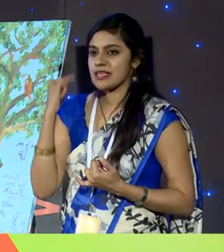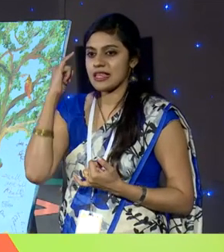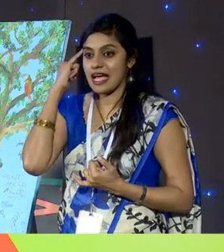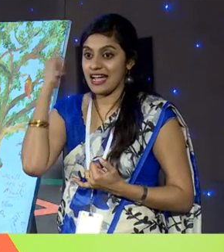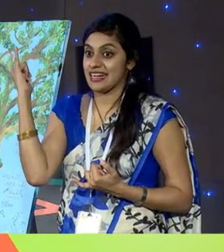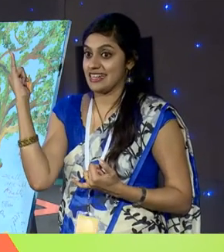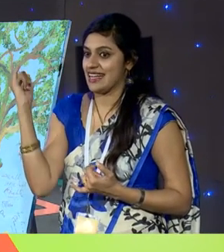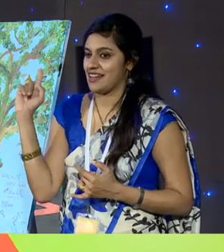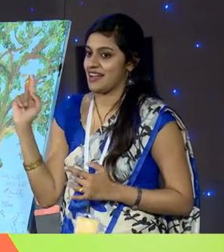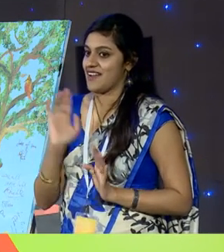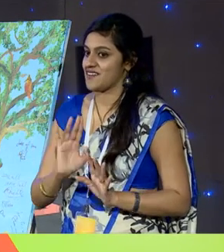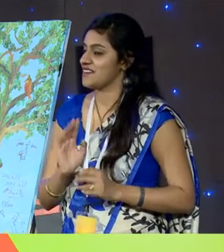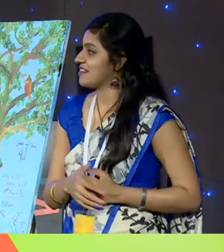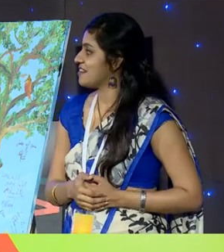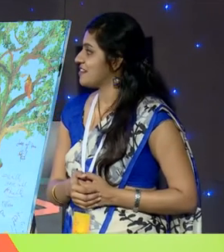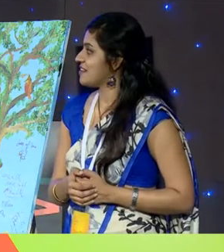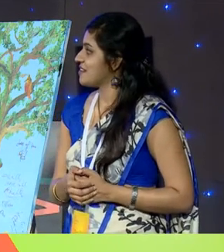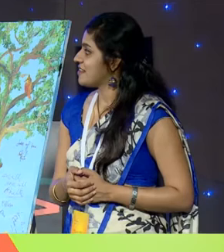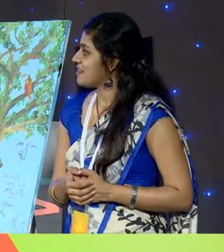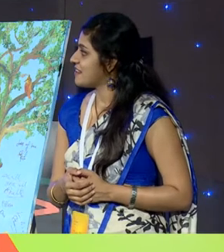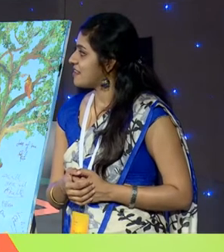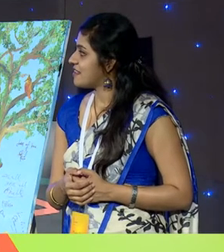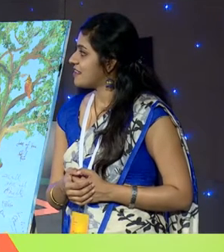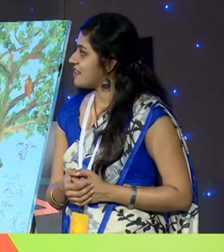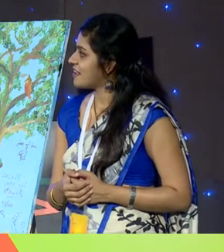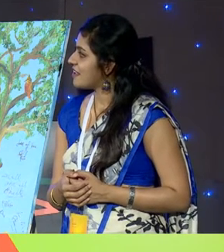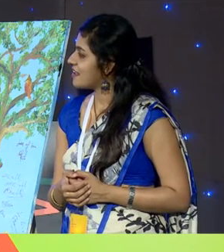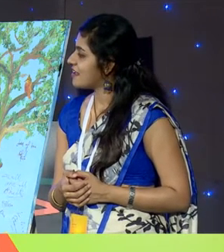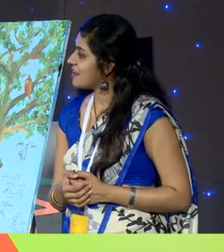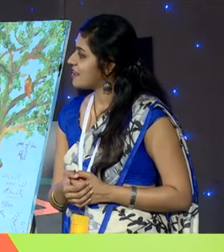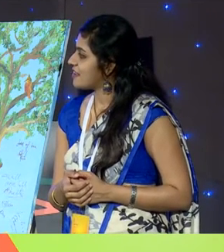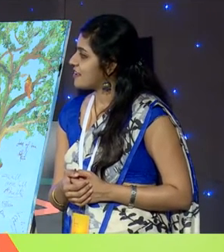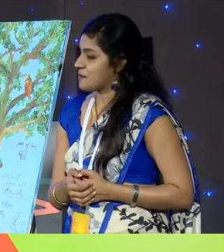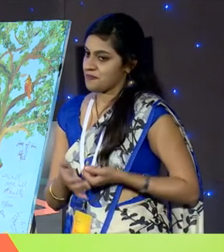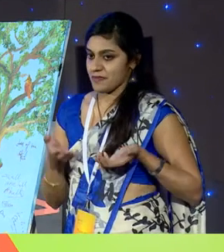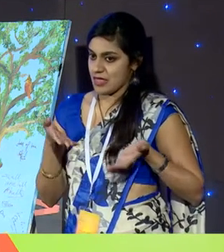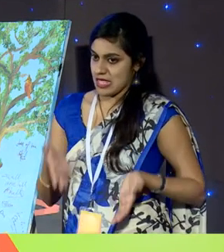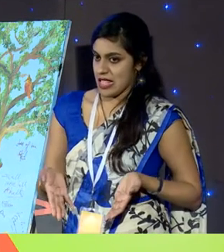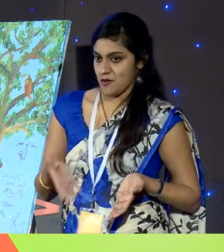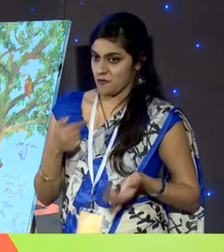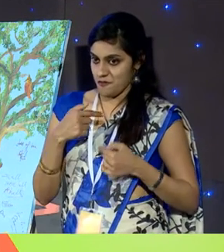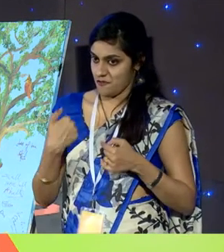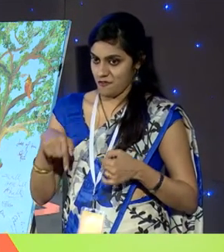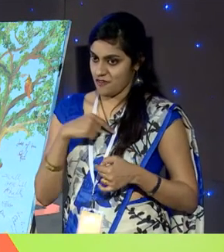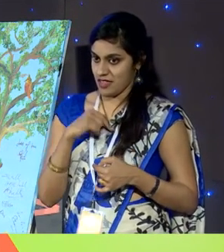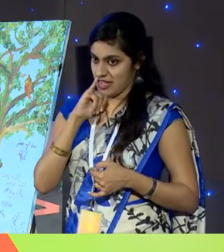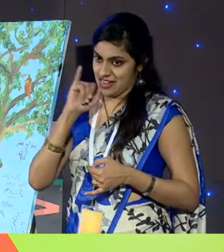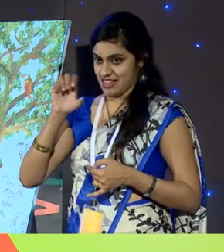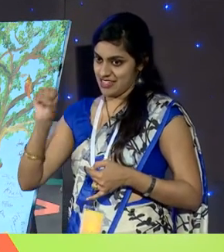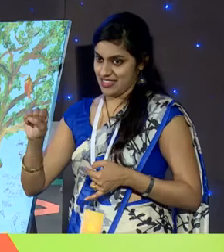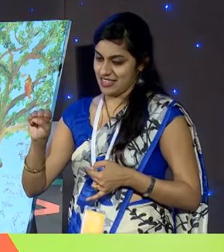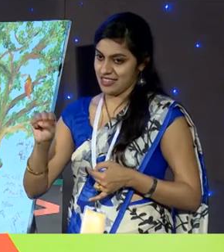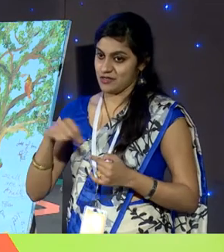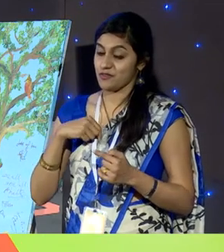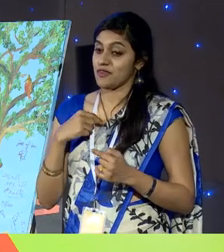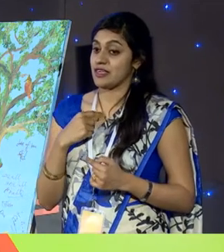presenting this idea because this happens to be Inclusion Summit, and we're talking about inclusion in such a deep, passionate, and with